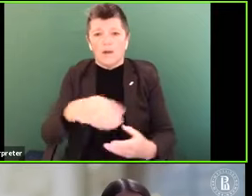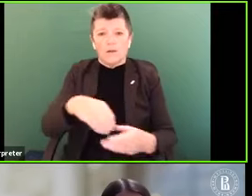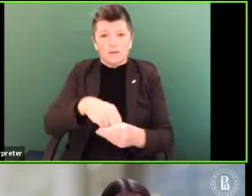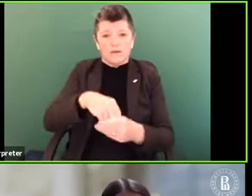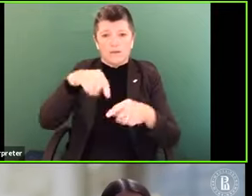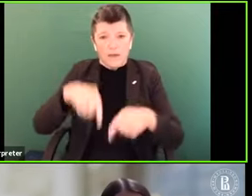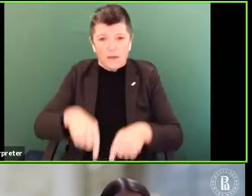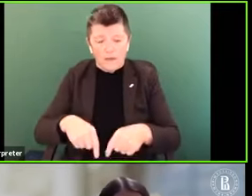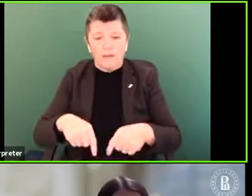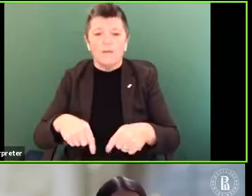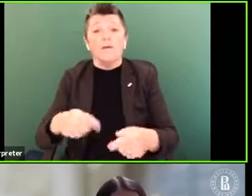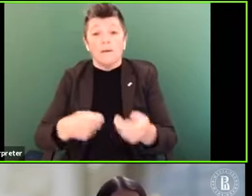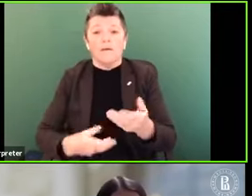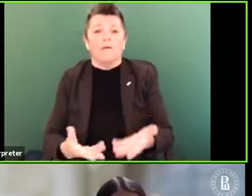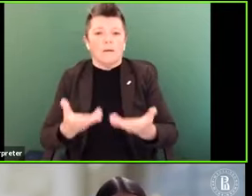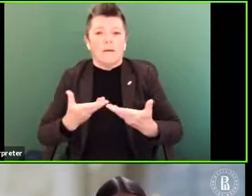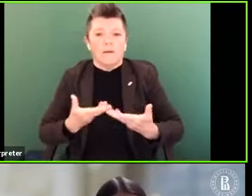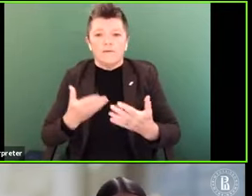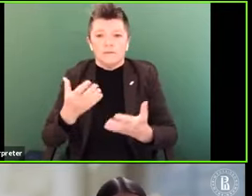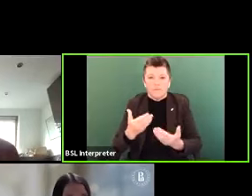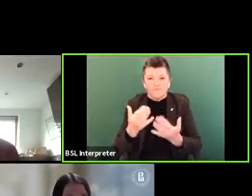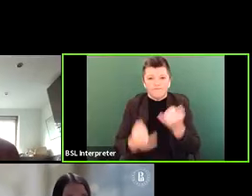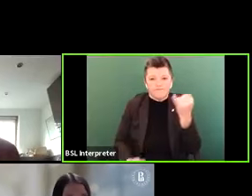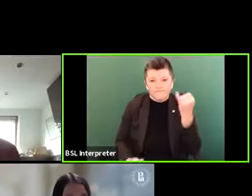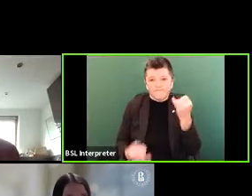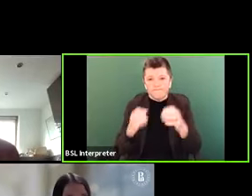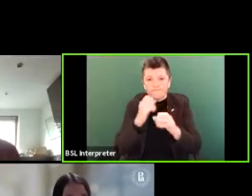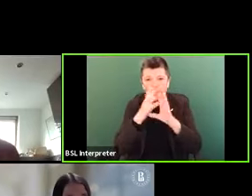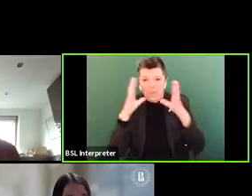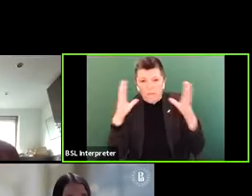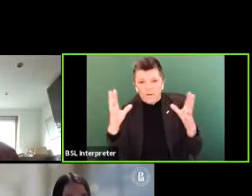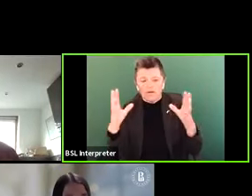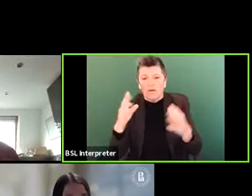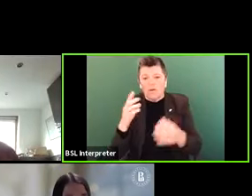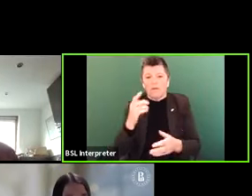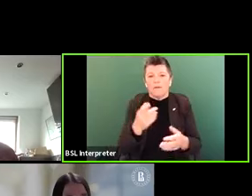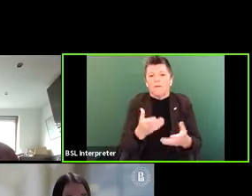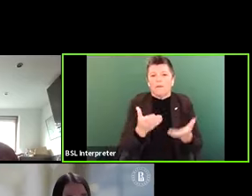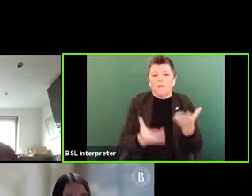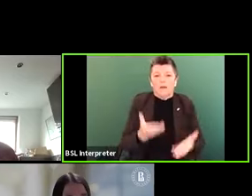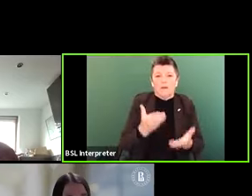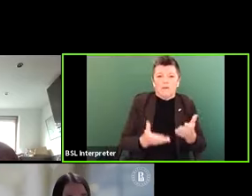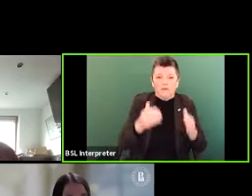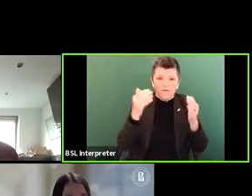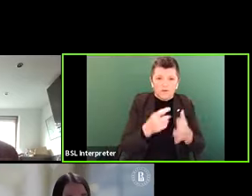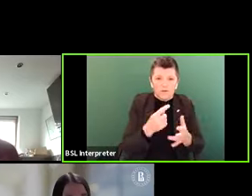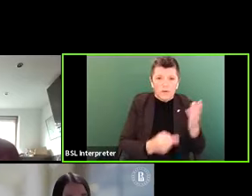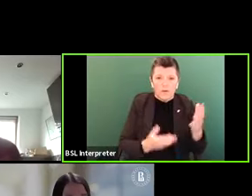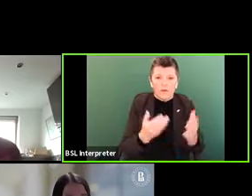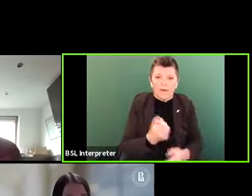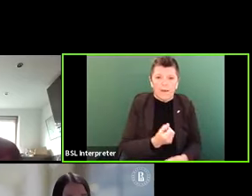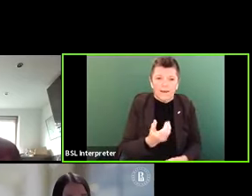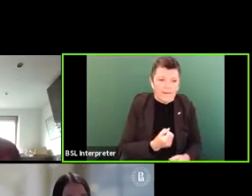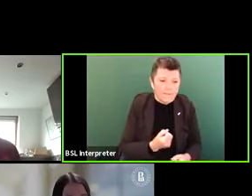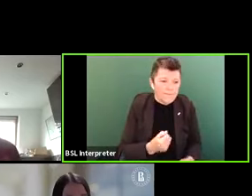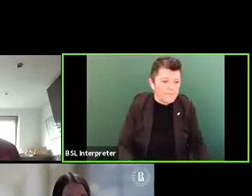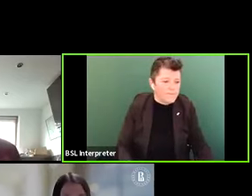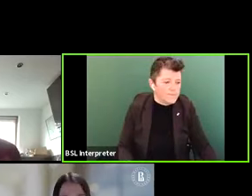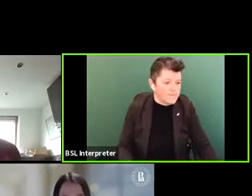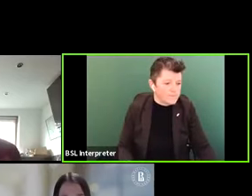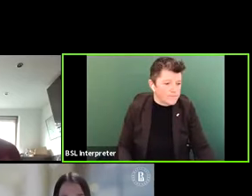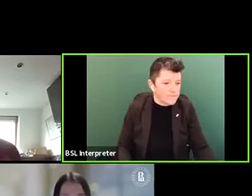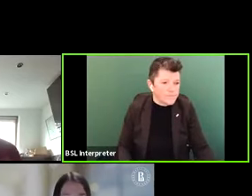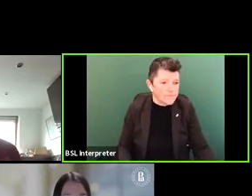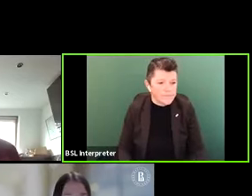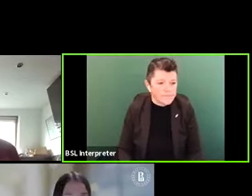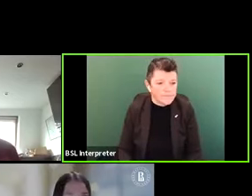bleaker picture of inequality than you would get if you focused on income. So can I just invite all of you to use the Q&A function if you've got